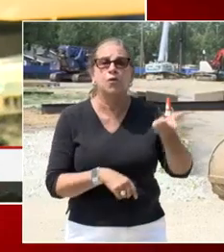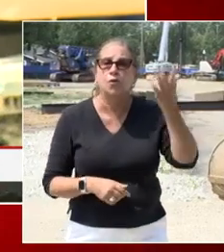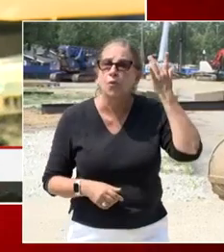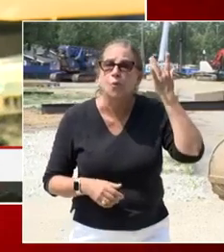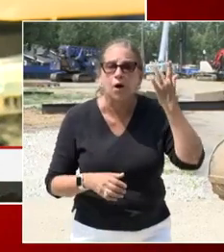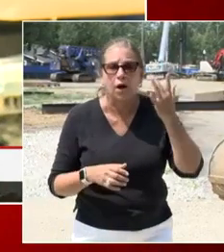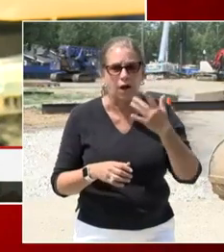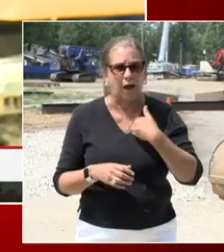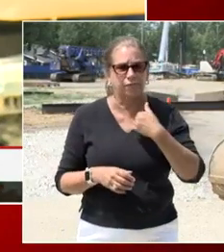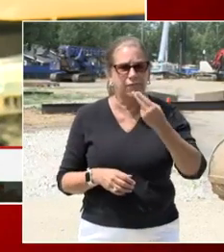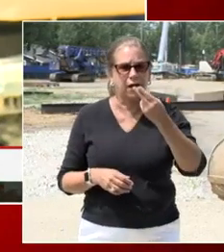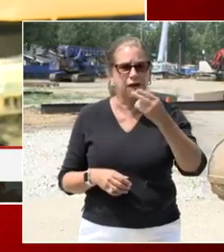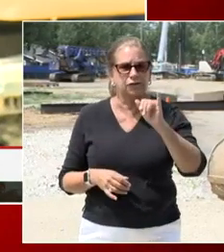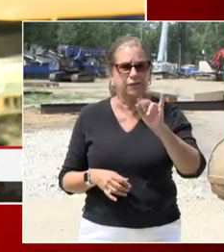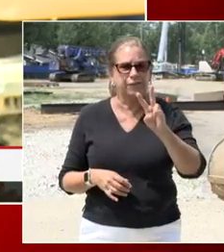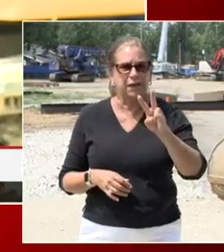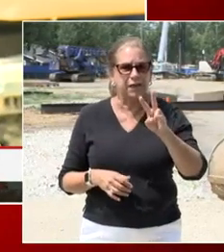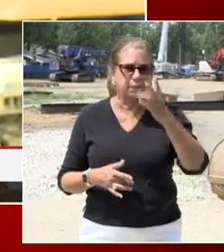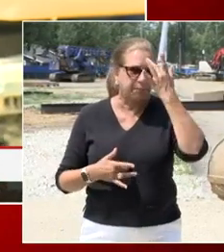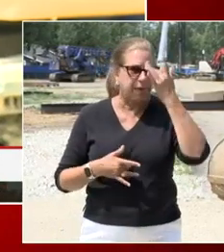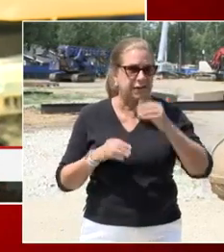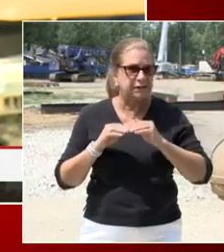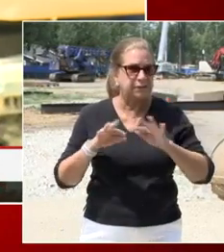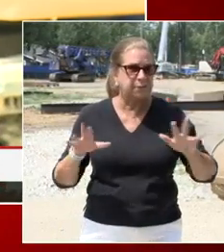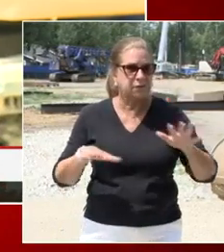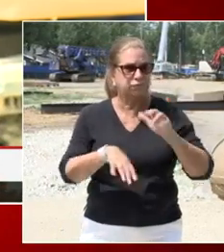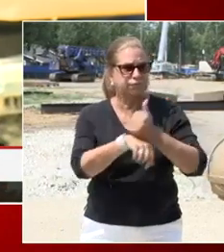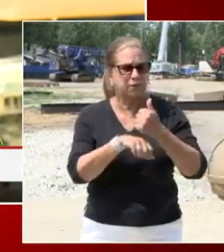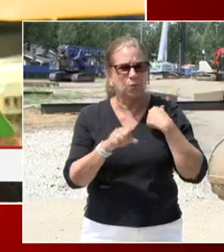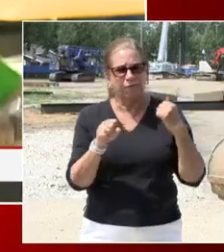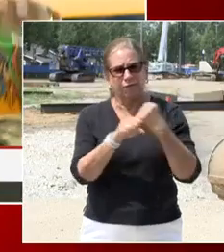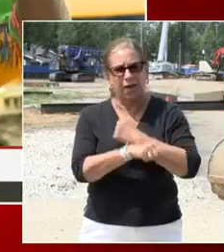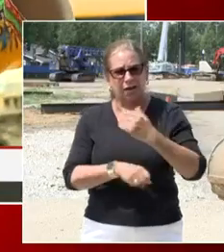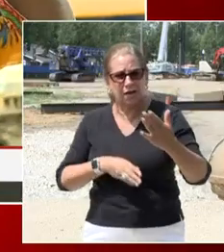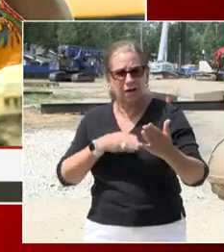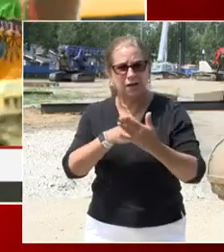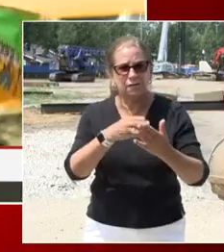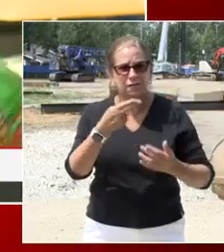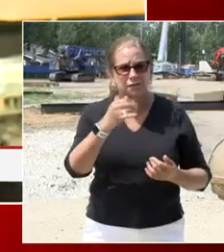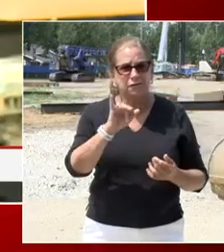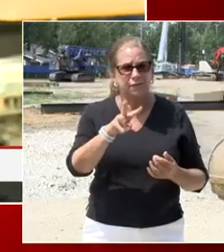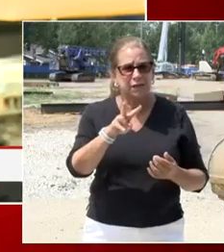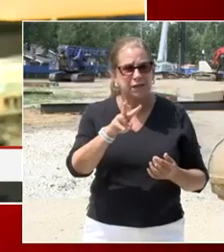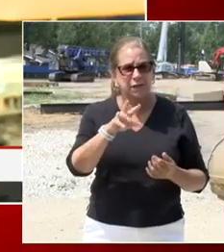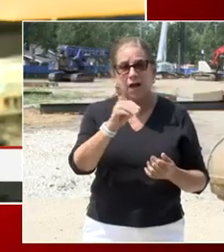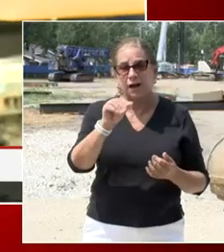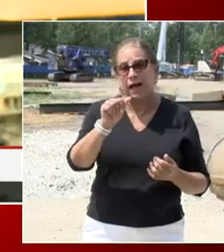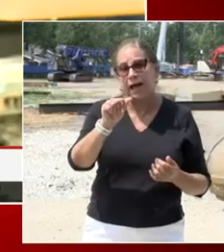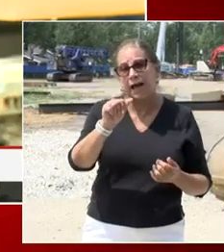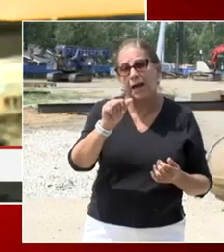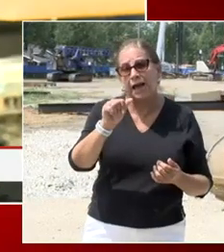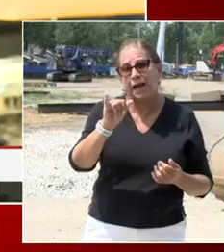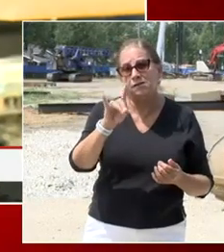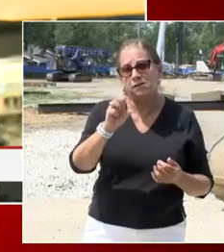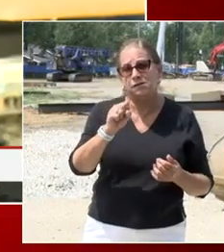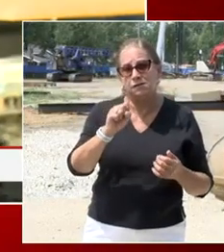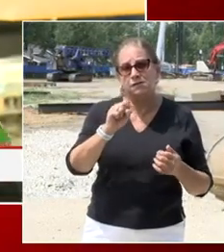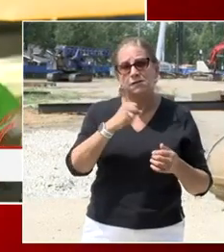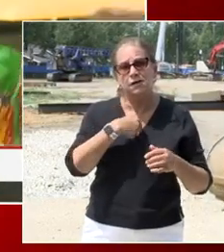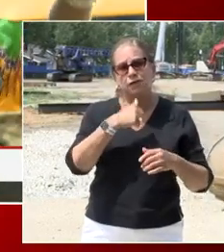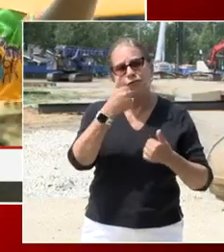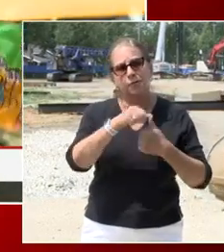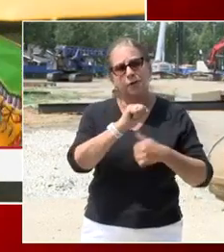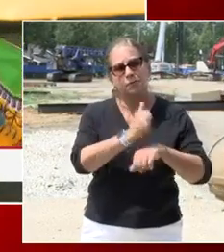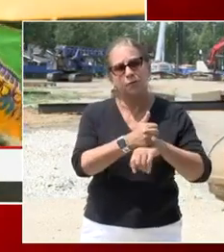an adverse effect. And I began to look at their website and know they have an office on K Street. They have a youth service center. They have the